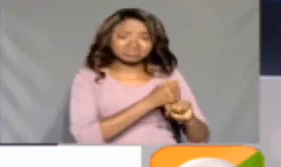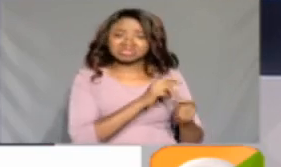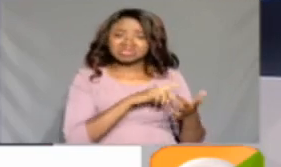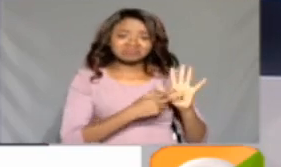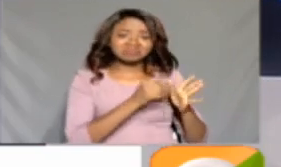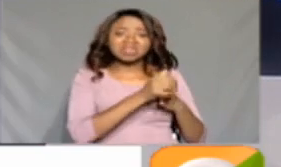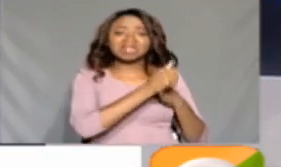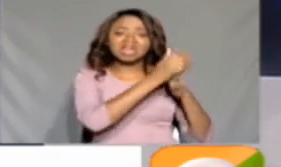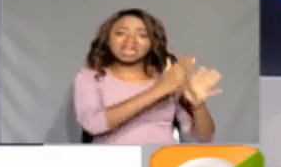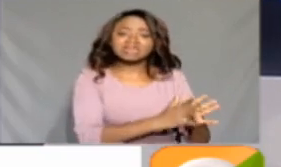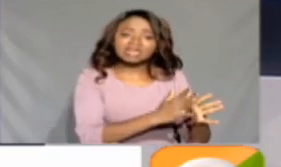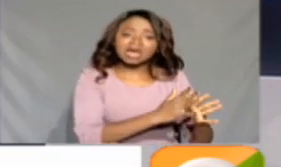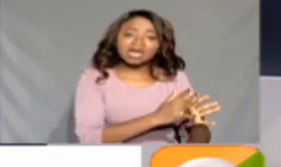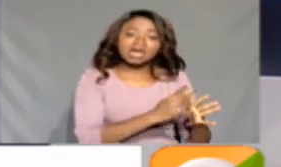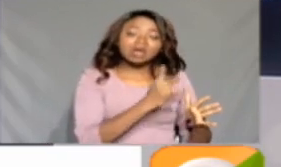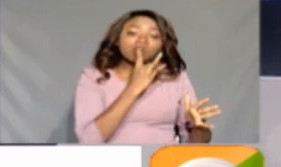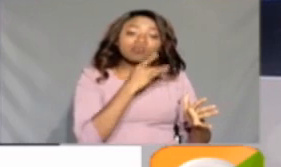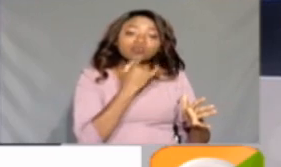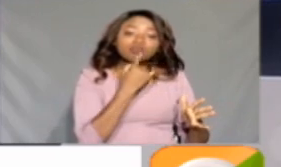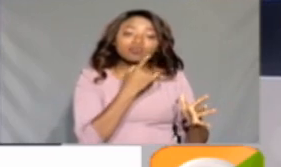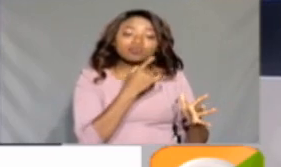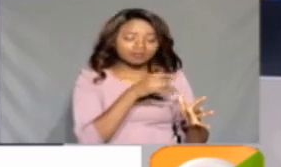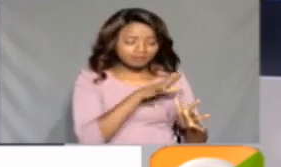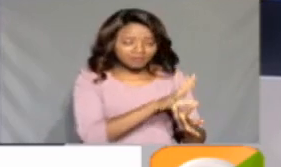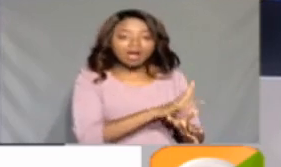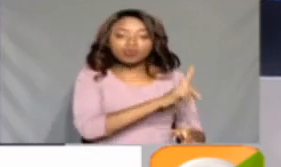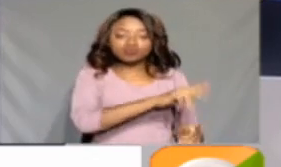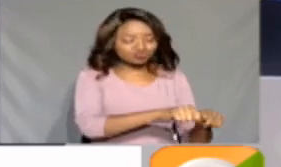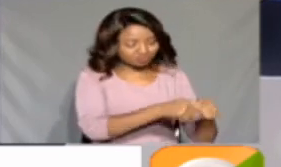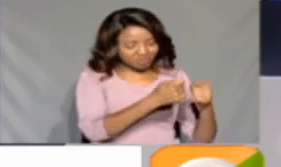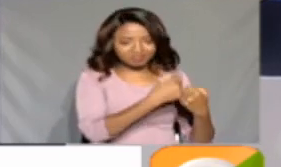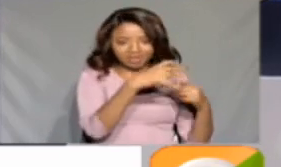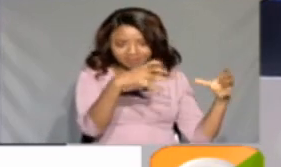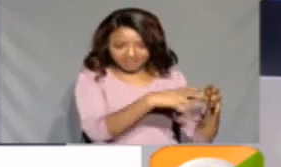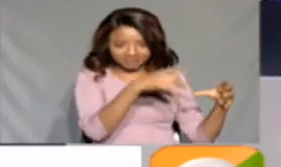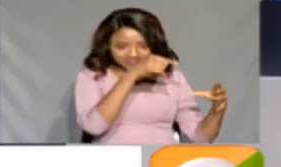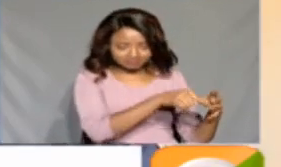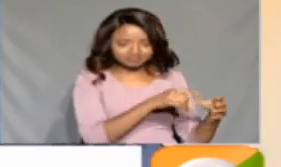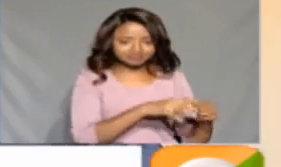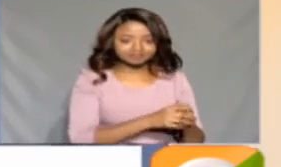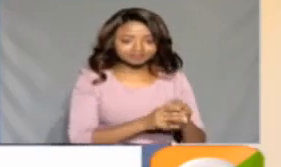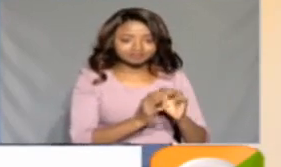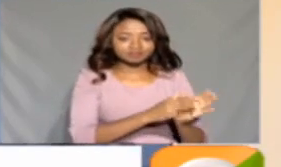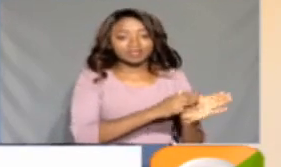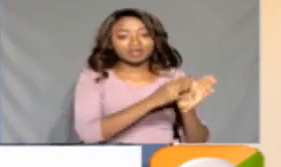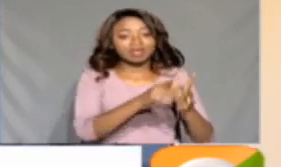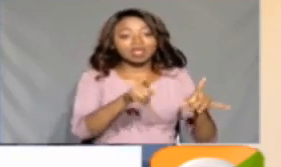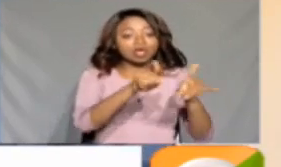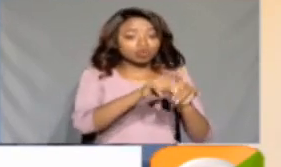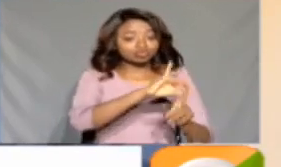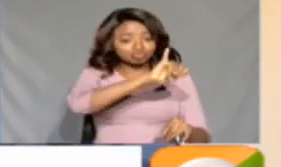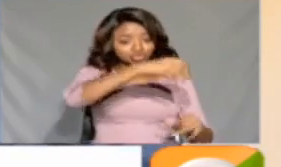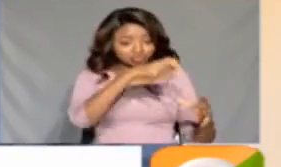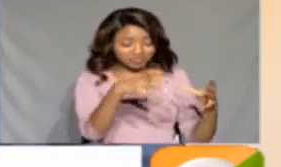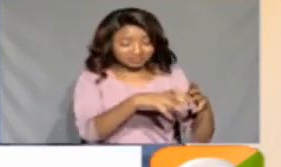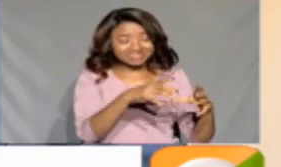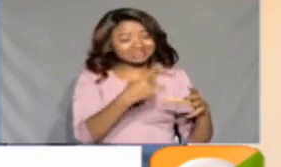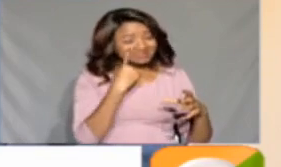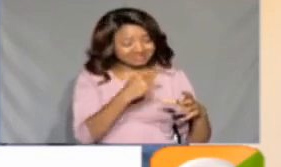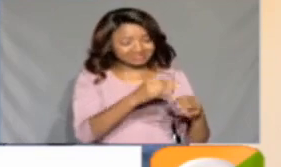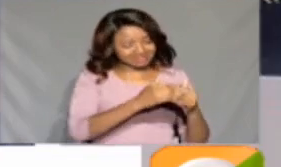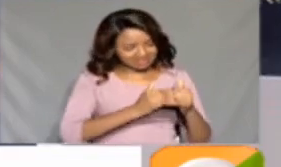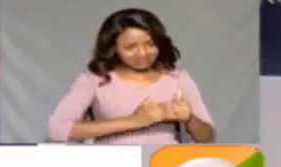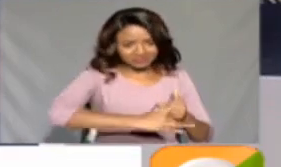leader. That's the president, I assume. As ex-chairman of the merger of political strategy committee, seeing Jubilee Party headed to major